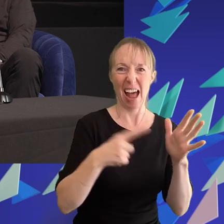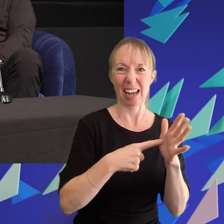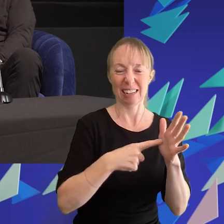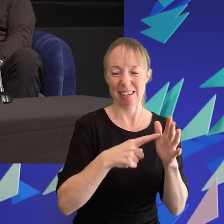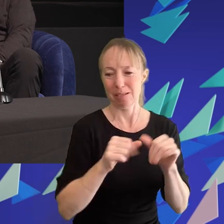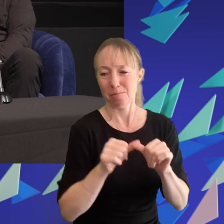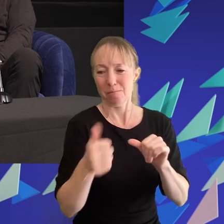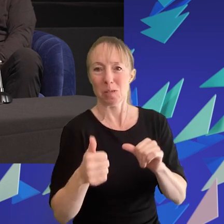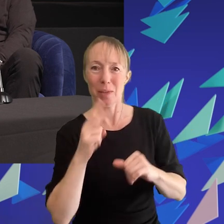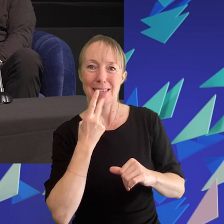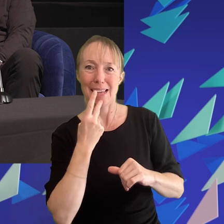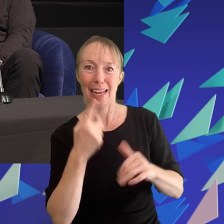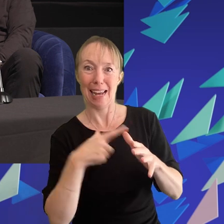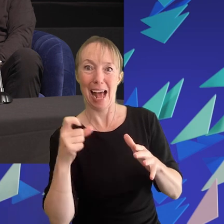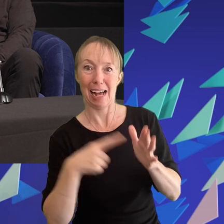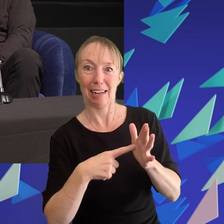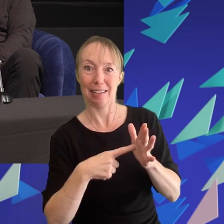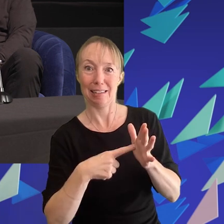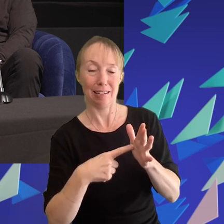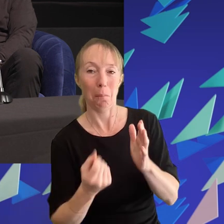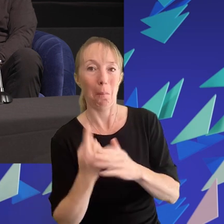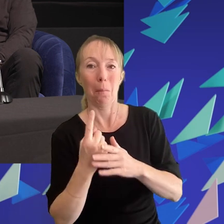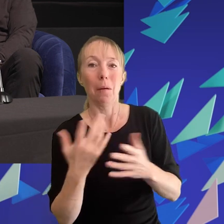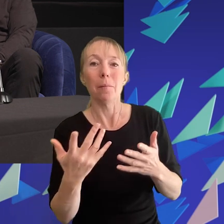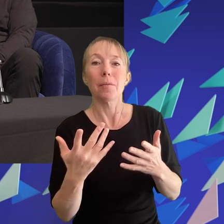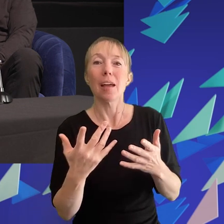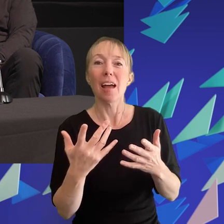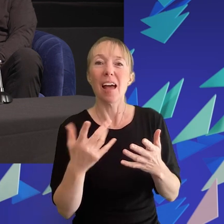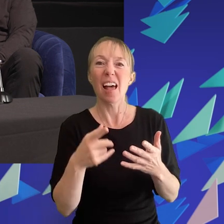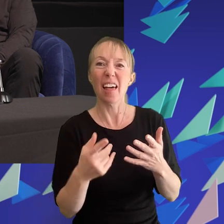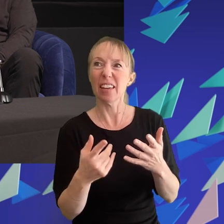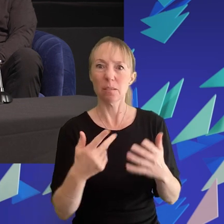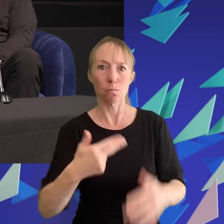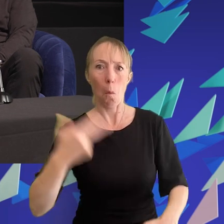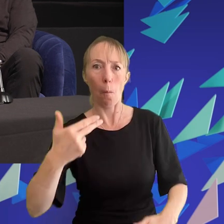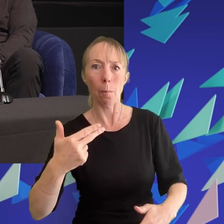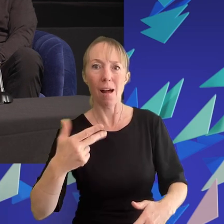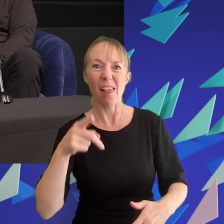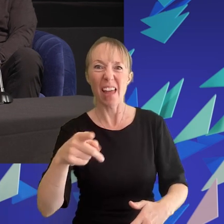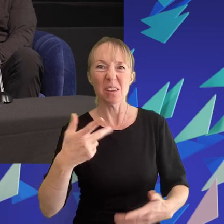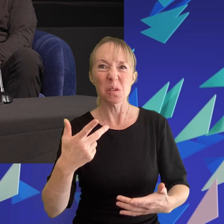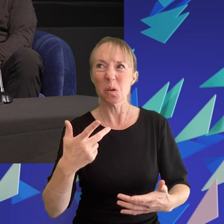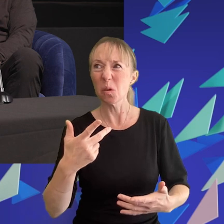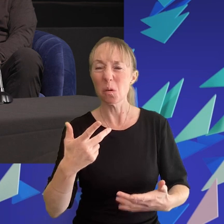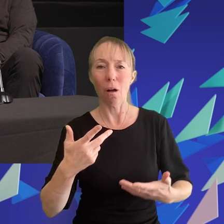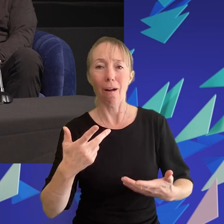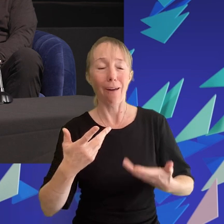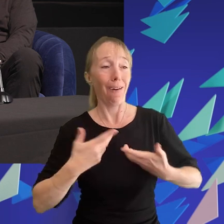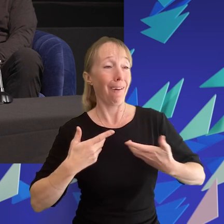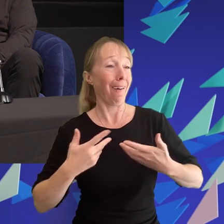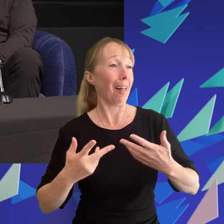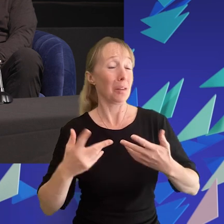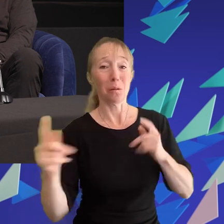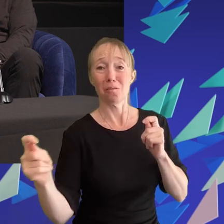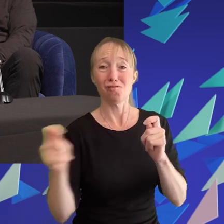happens. And then you have the audacity to cut to people we have not seen